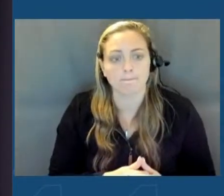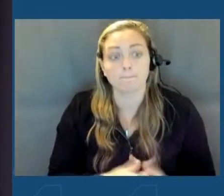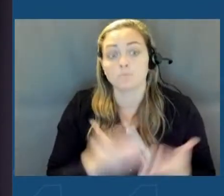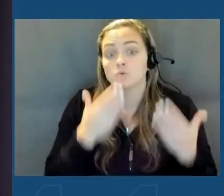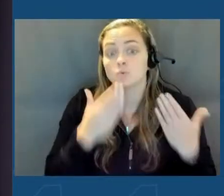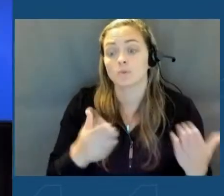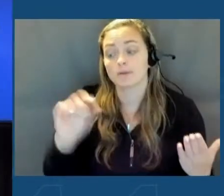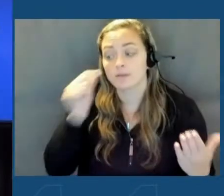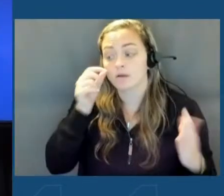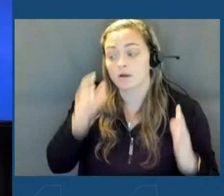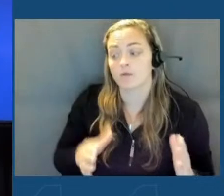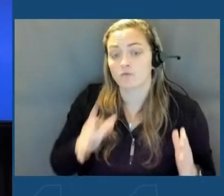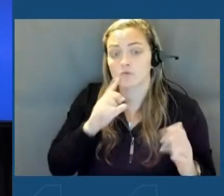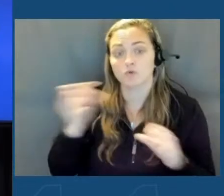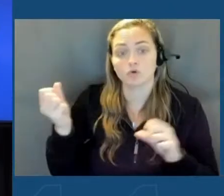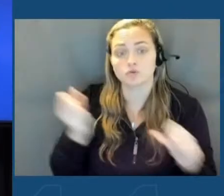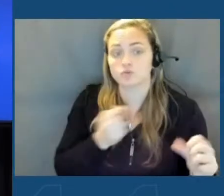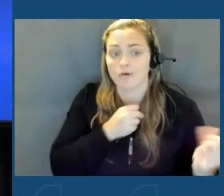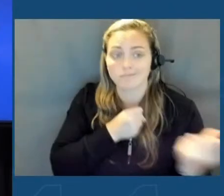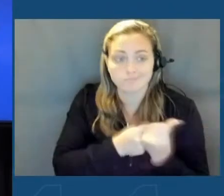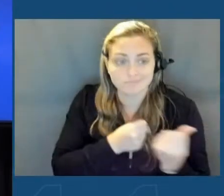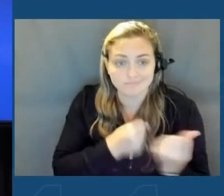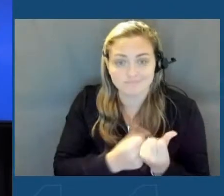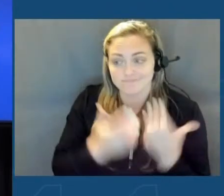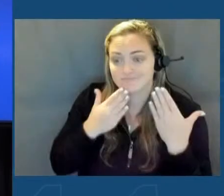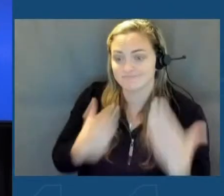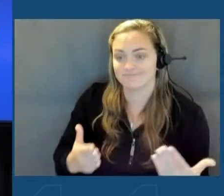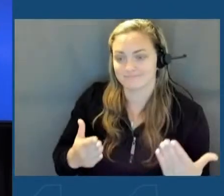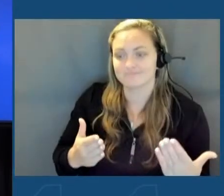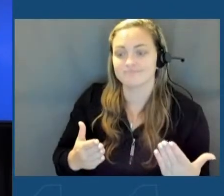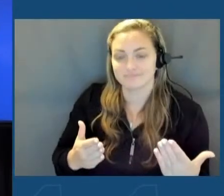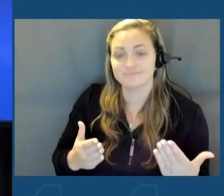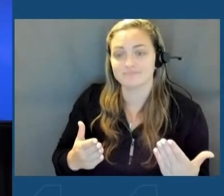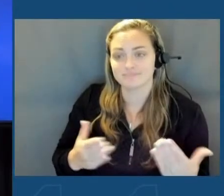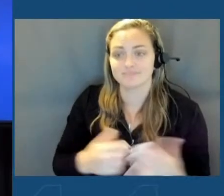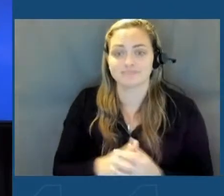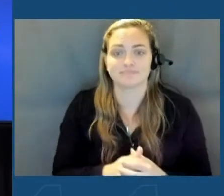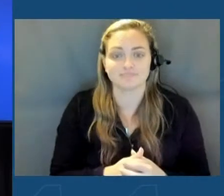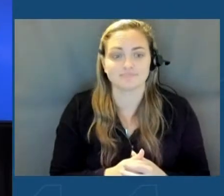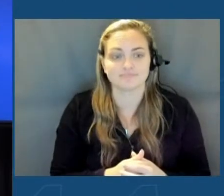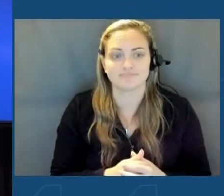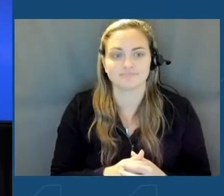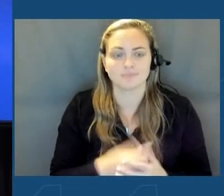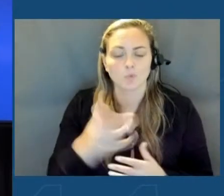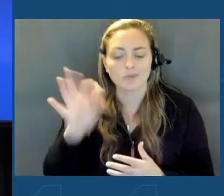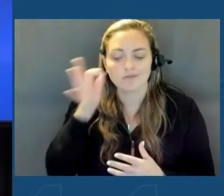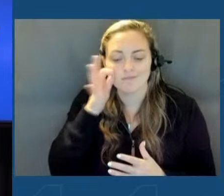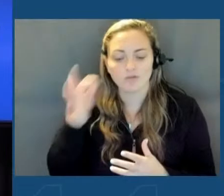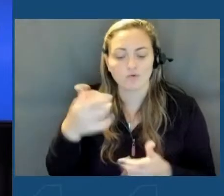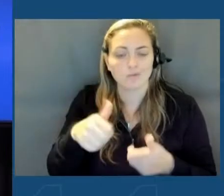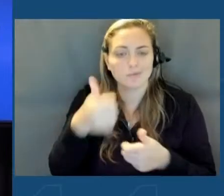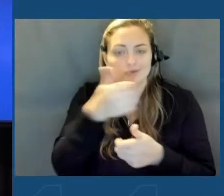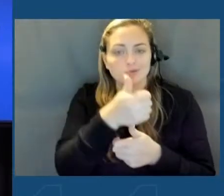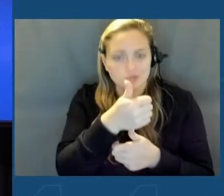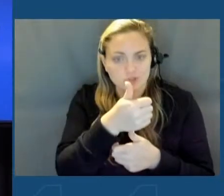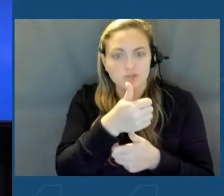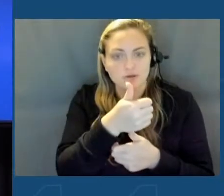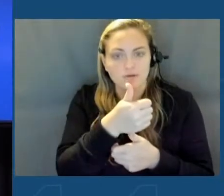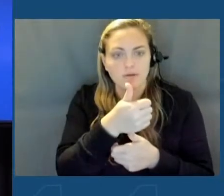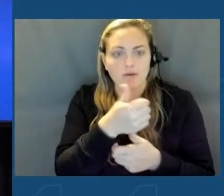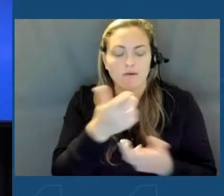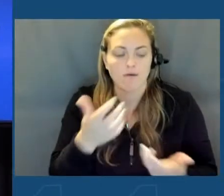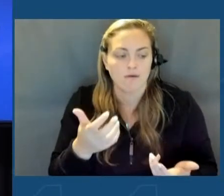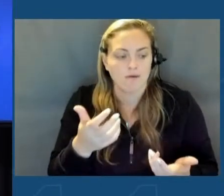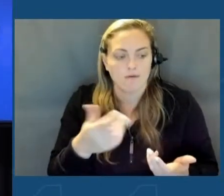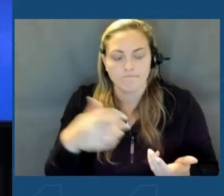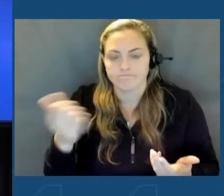Governor Hochul for her strong advocacy with the federal administration and all